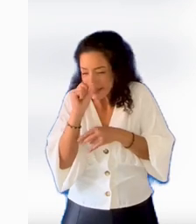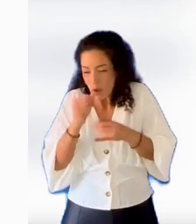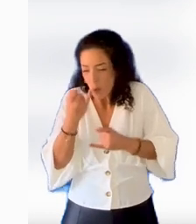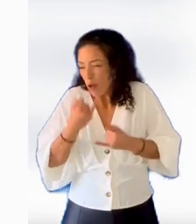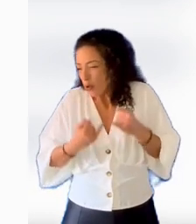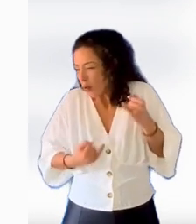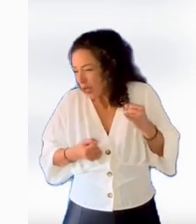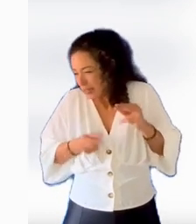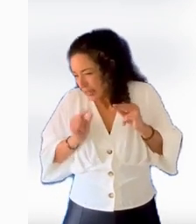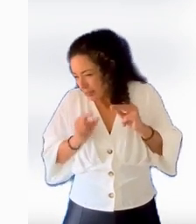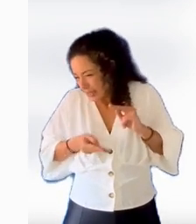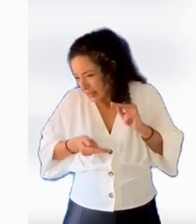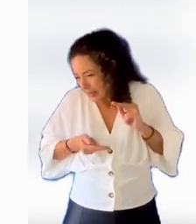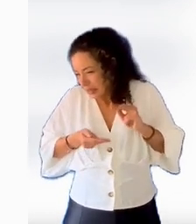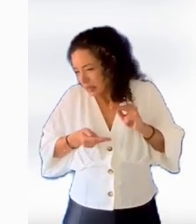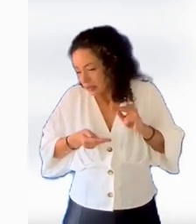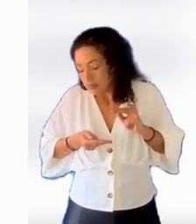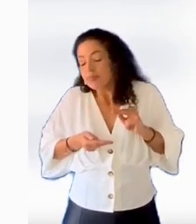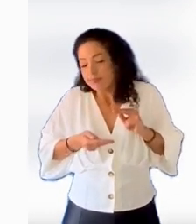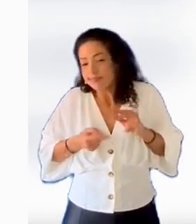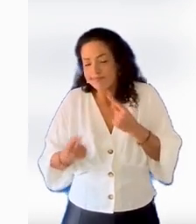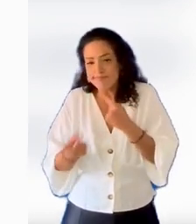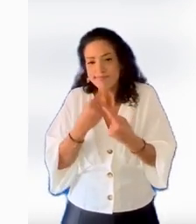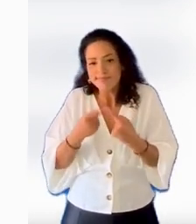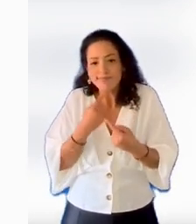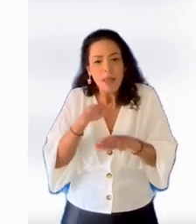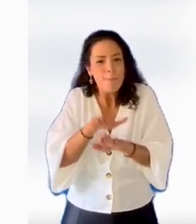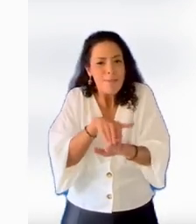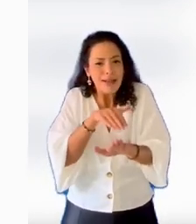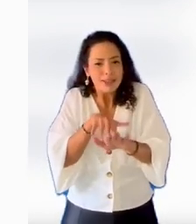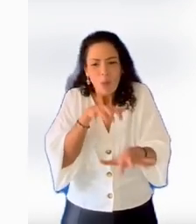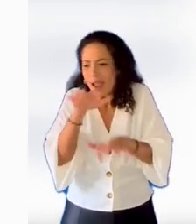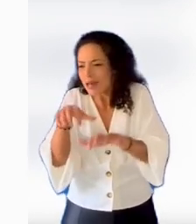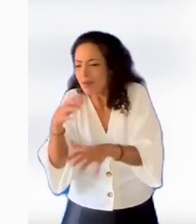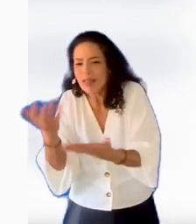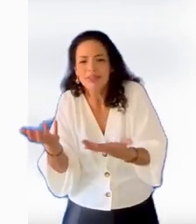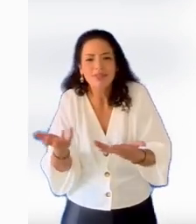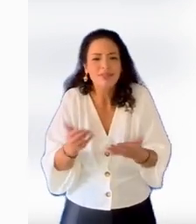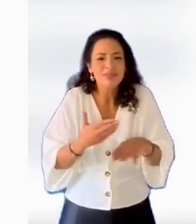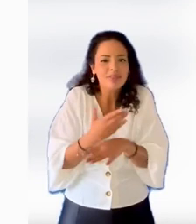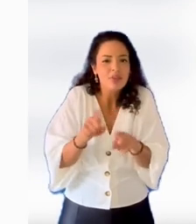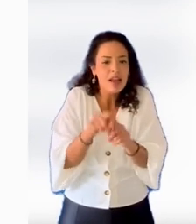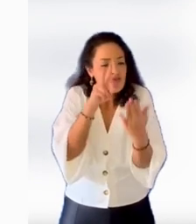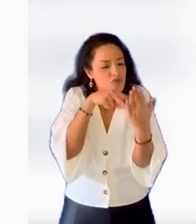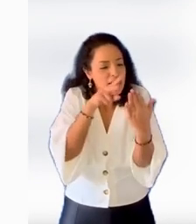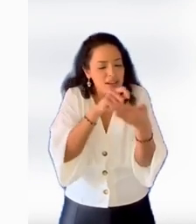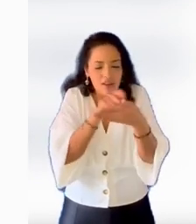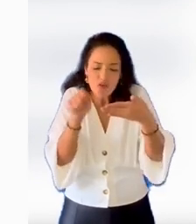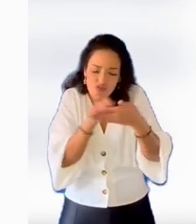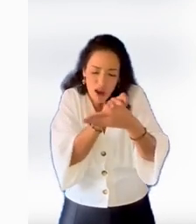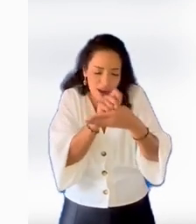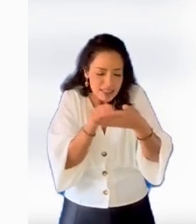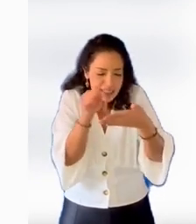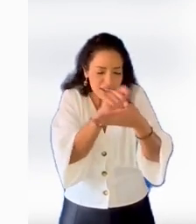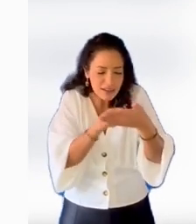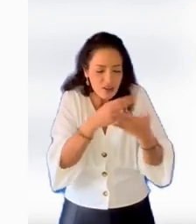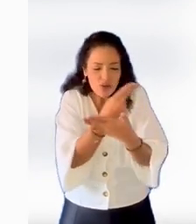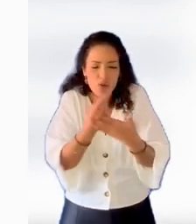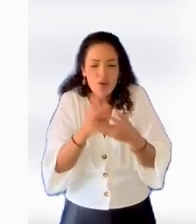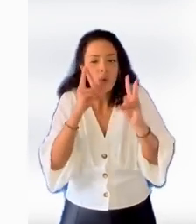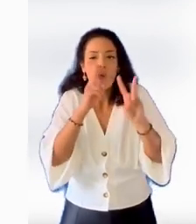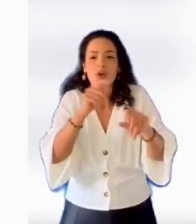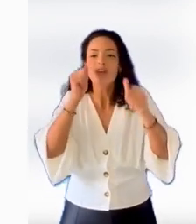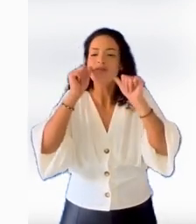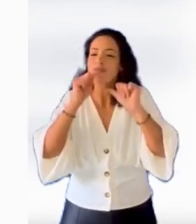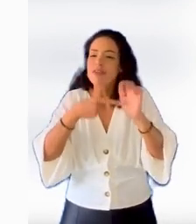briefly. Answers have included much-loved pets or other animals, activities such as reading, writing, drawing, or watching a favourite